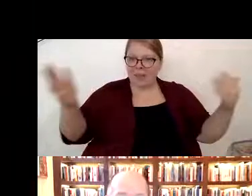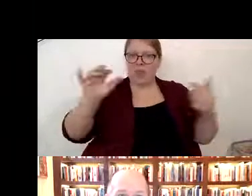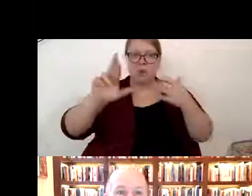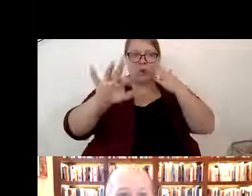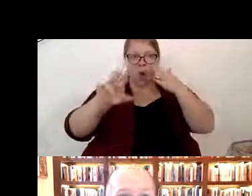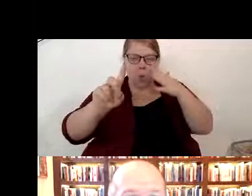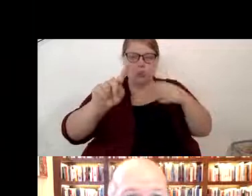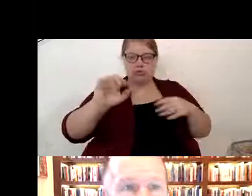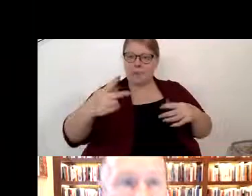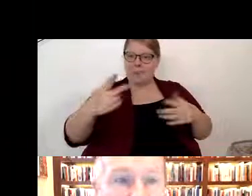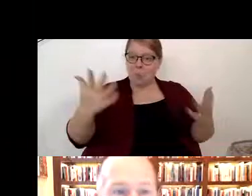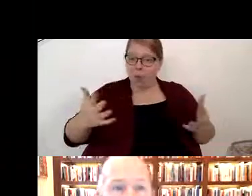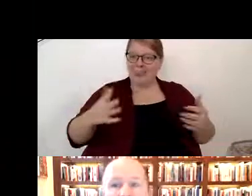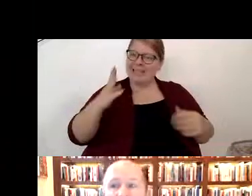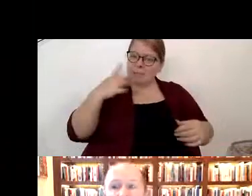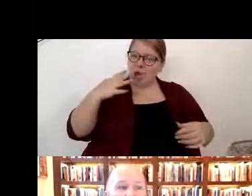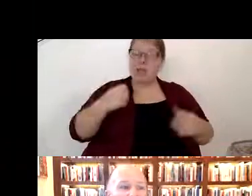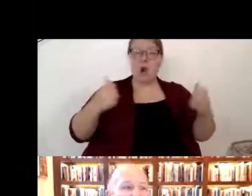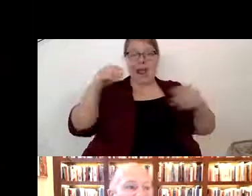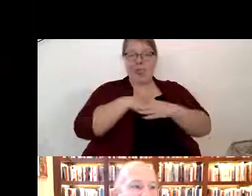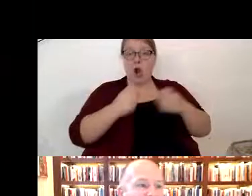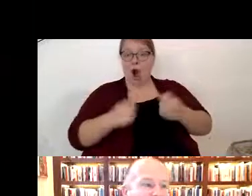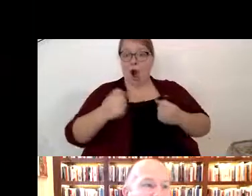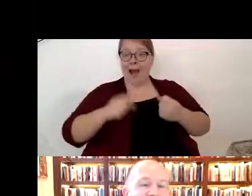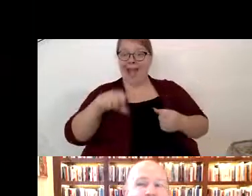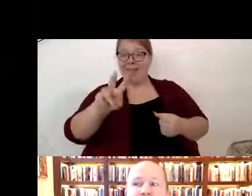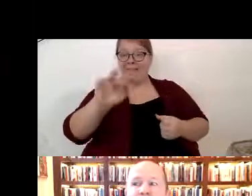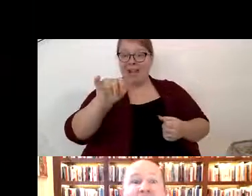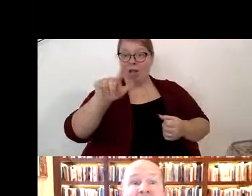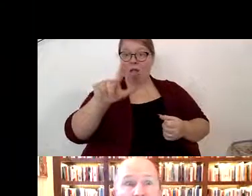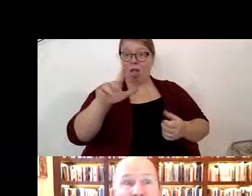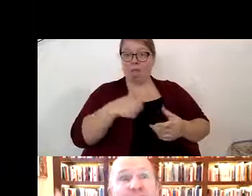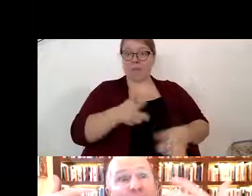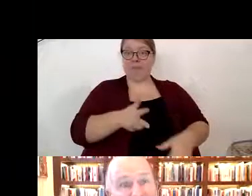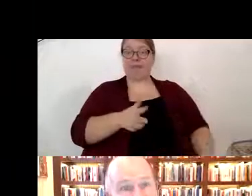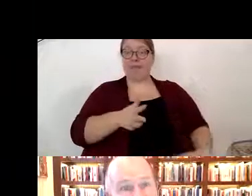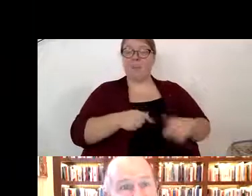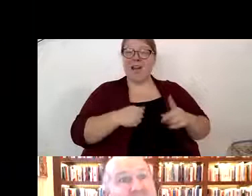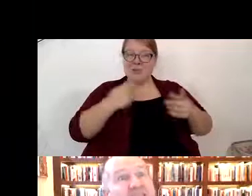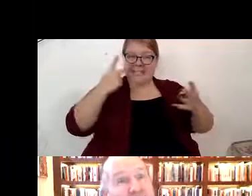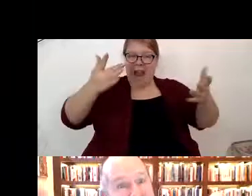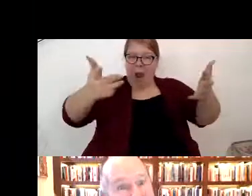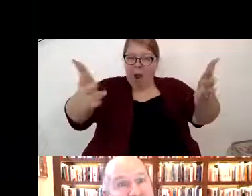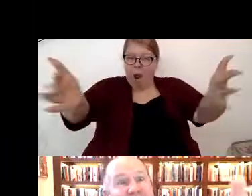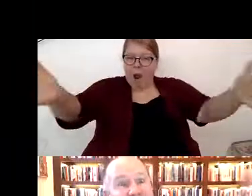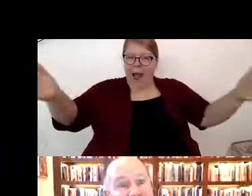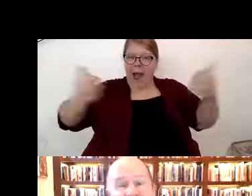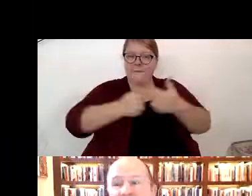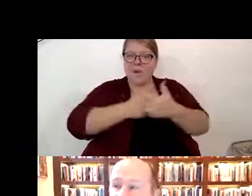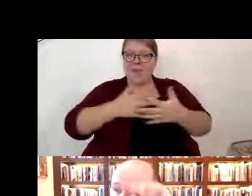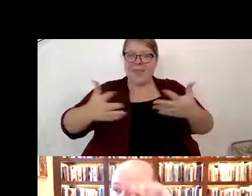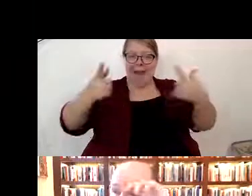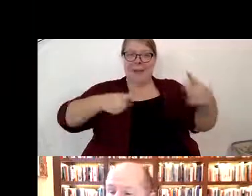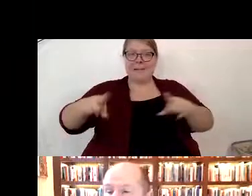the experience of all of the wonderful things that happen as we are in the vehicle driving